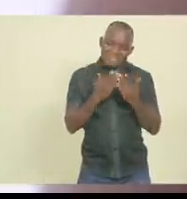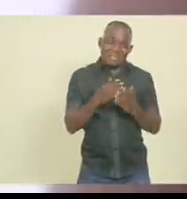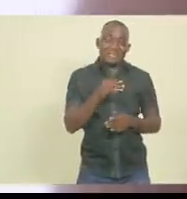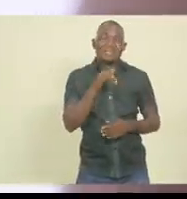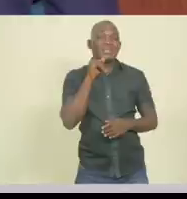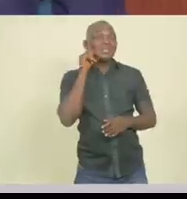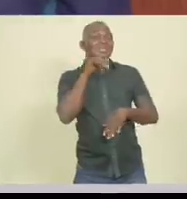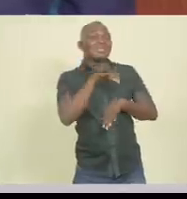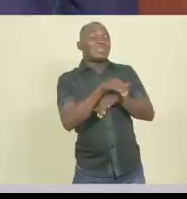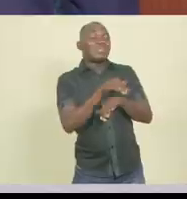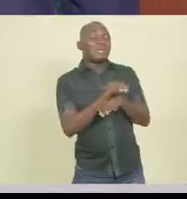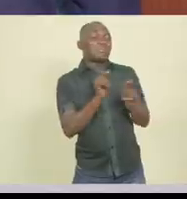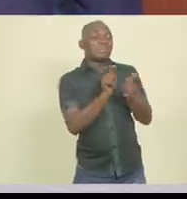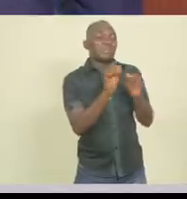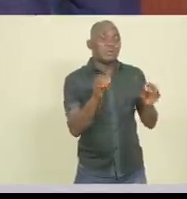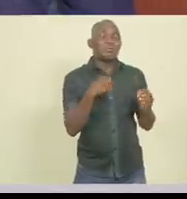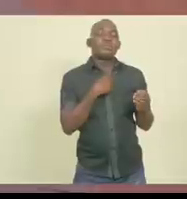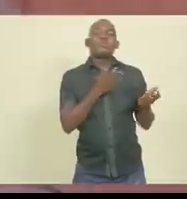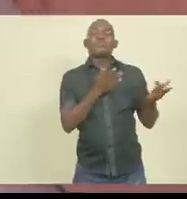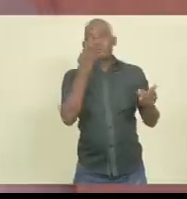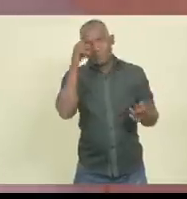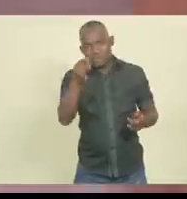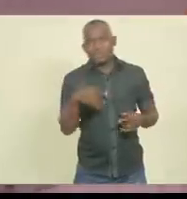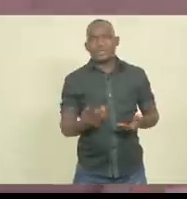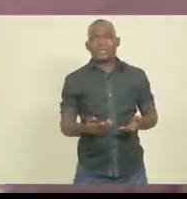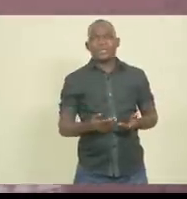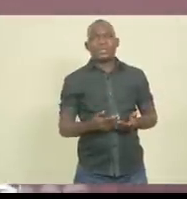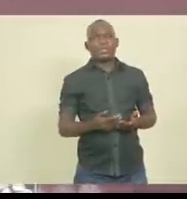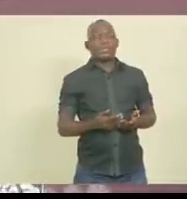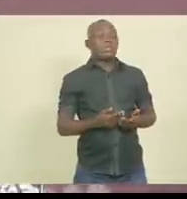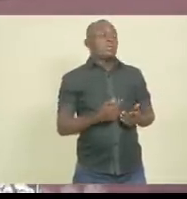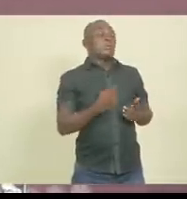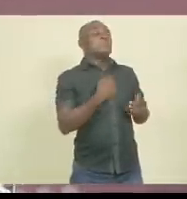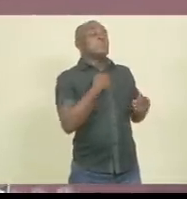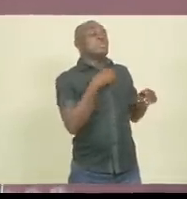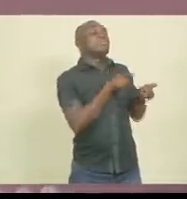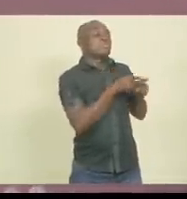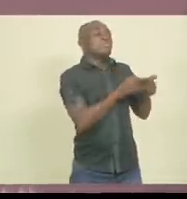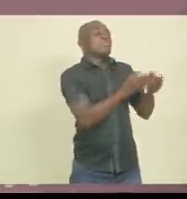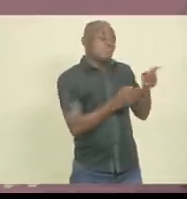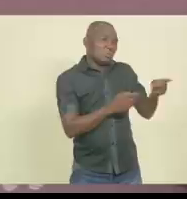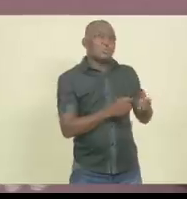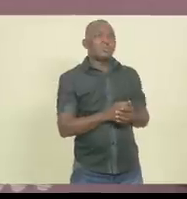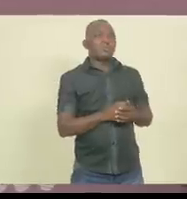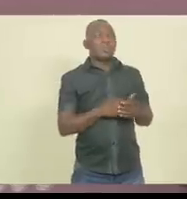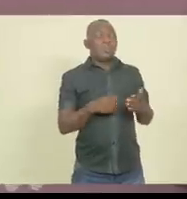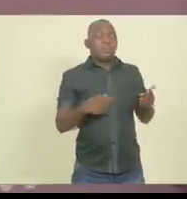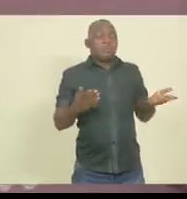together. I was looking forward to it. I was too. It was